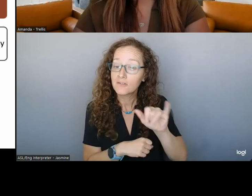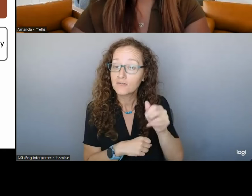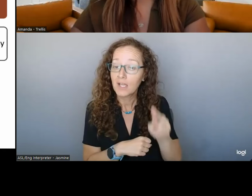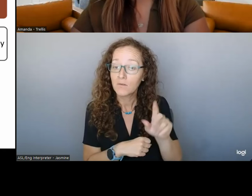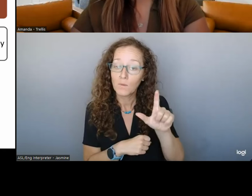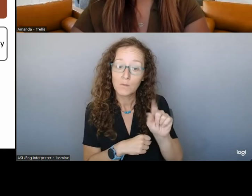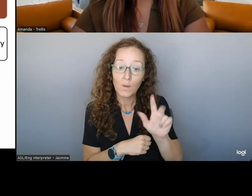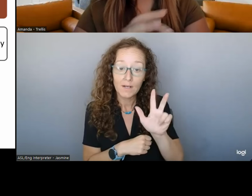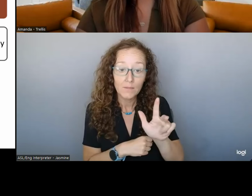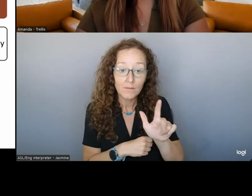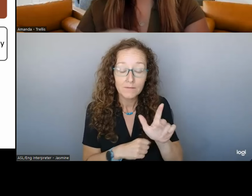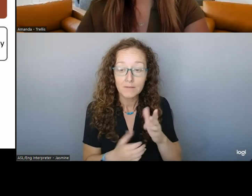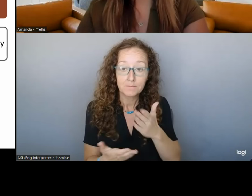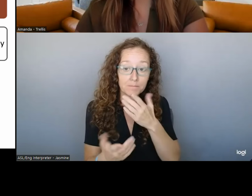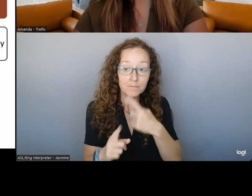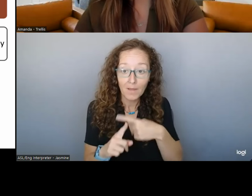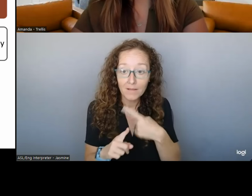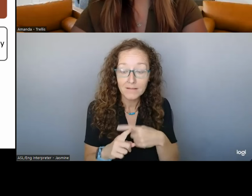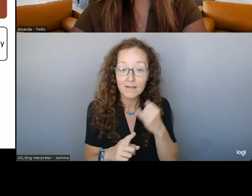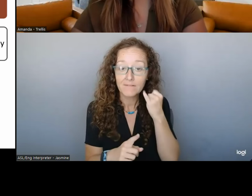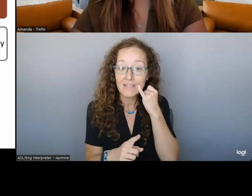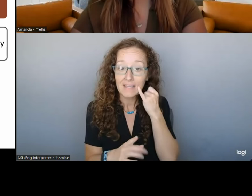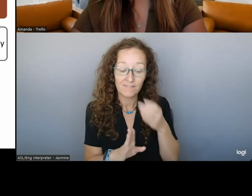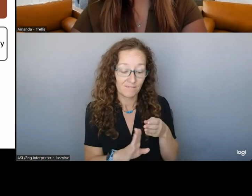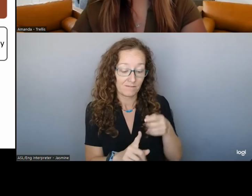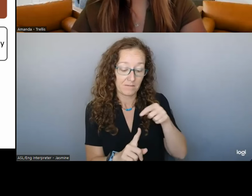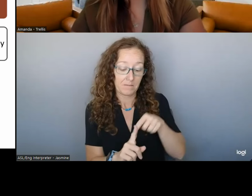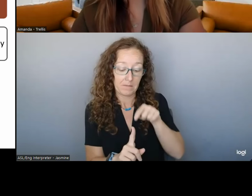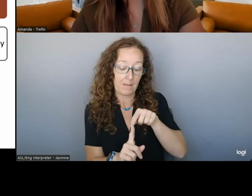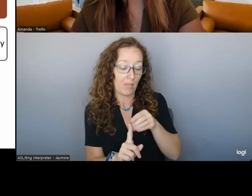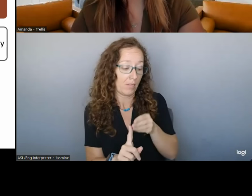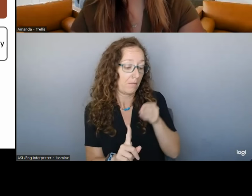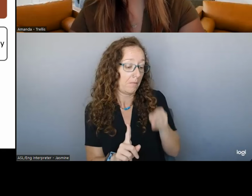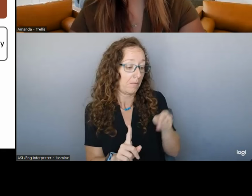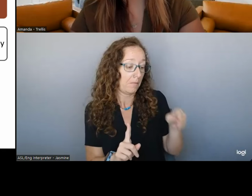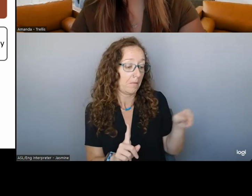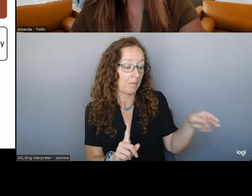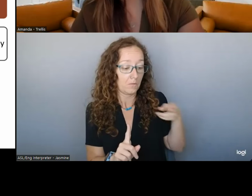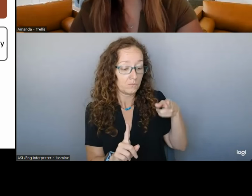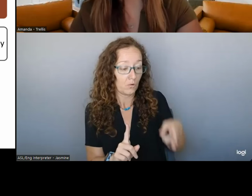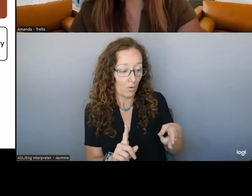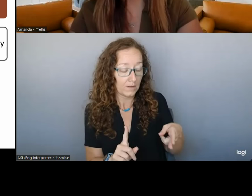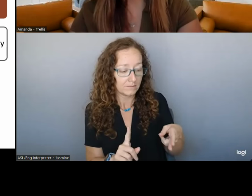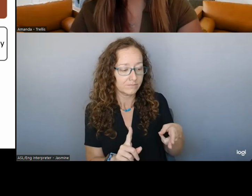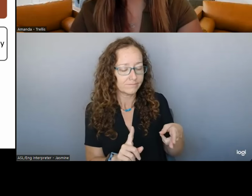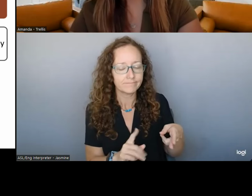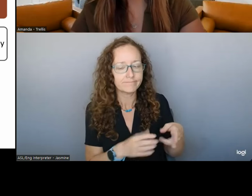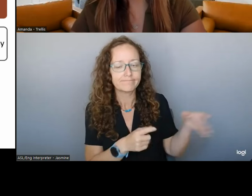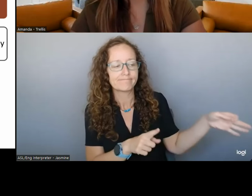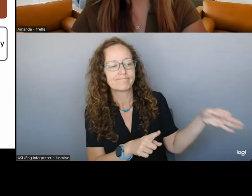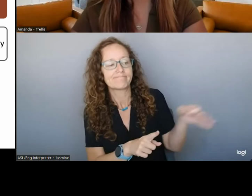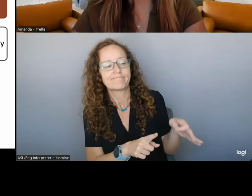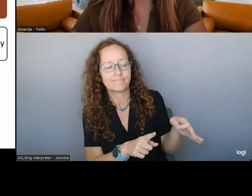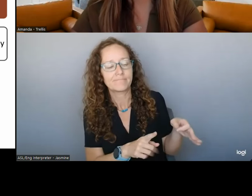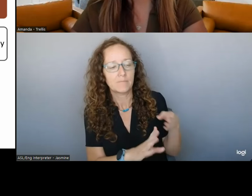when you enroll during one of the months following your birthday month, your coverage will begin on the first day of the next month. So I believe